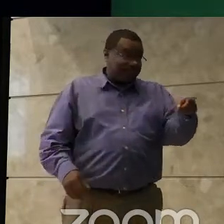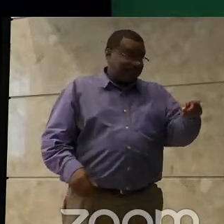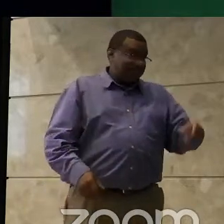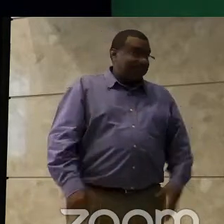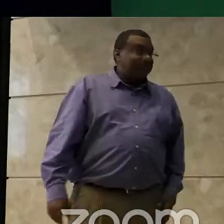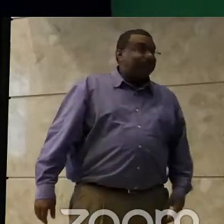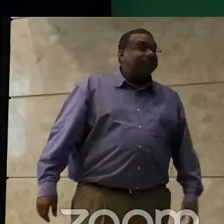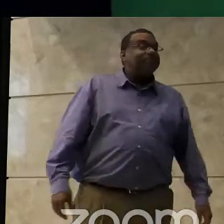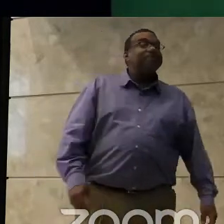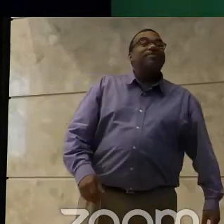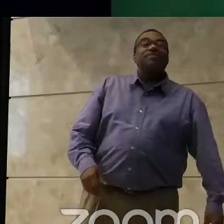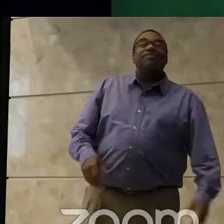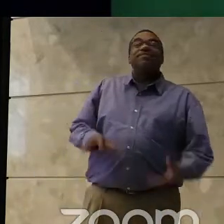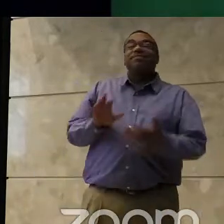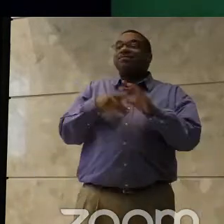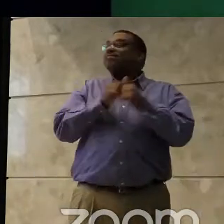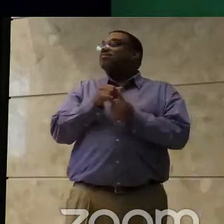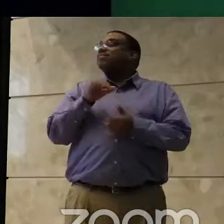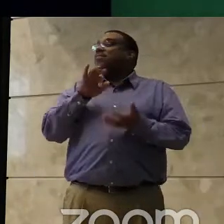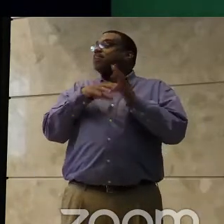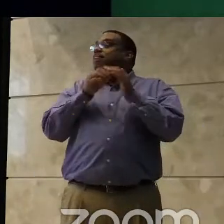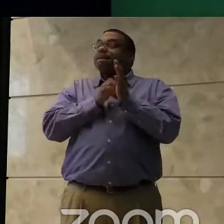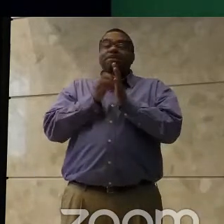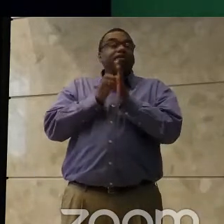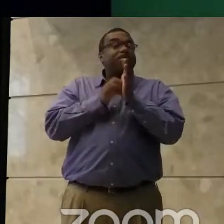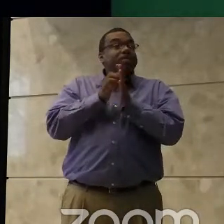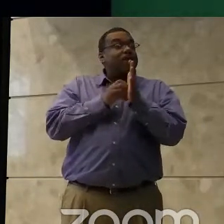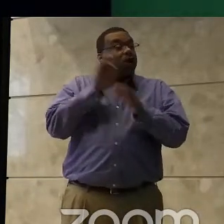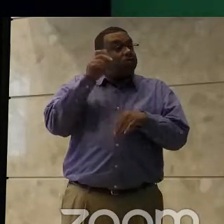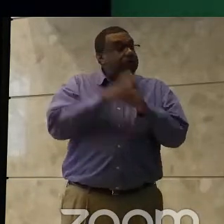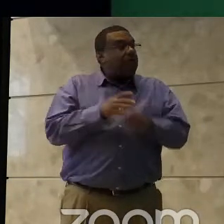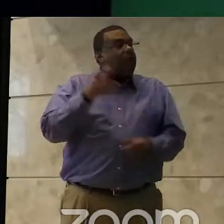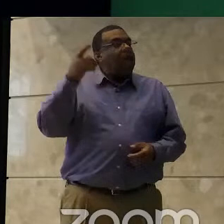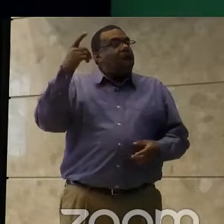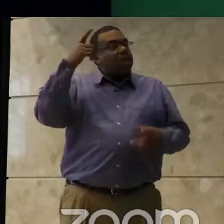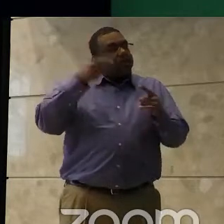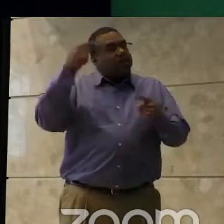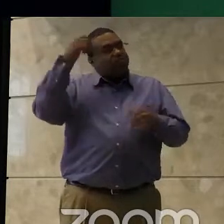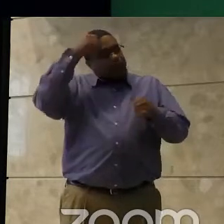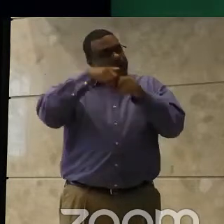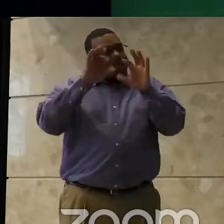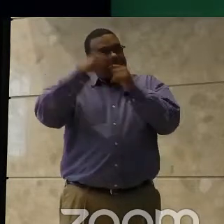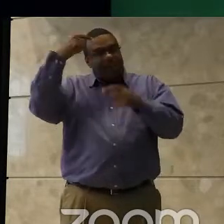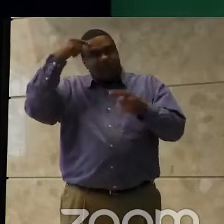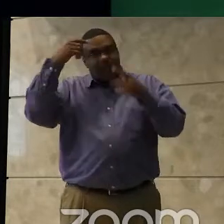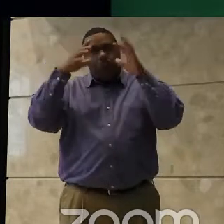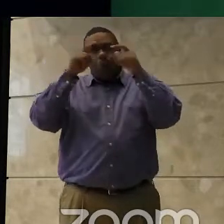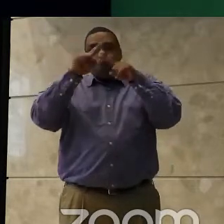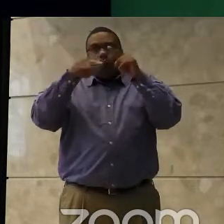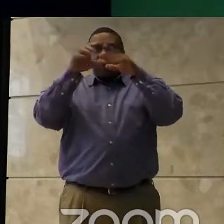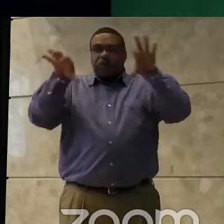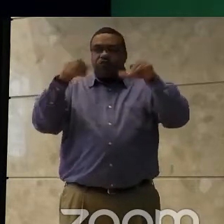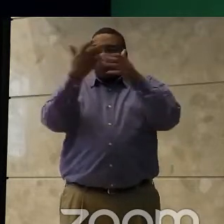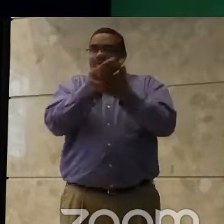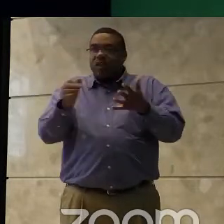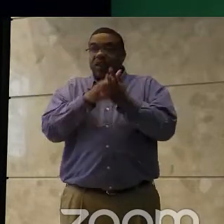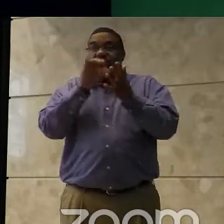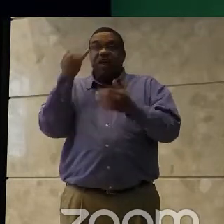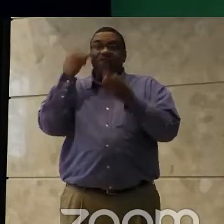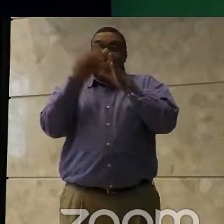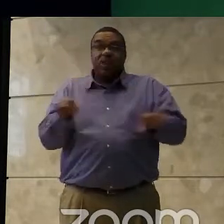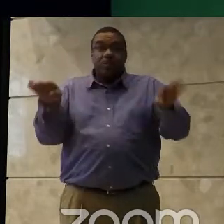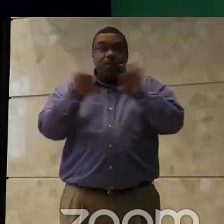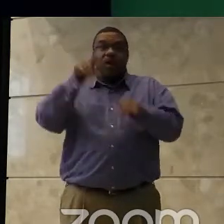And that's my last lesson. It's one in metacognition, thinking about how you think. When we do these things, whatever it is that's important, we must do